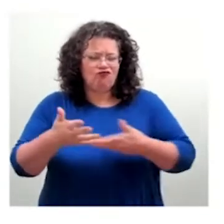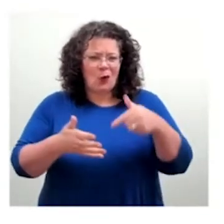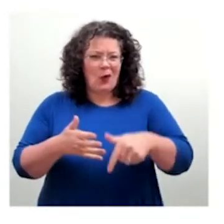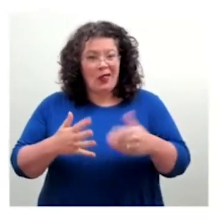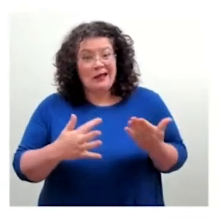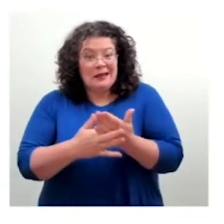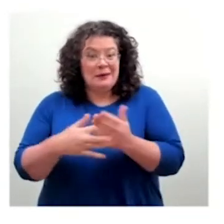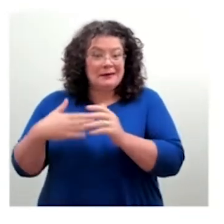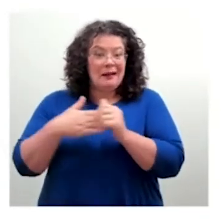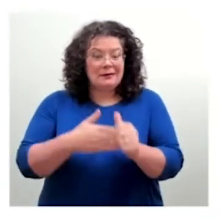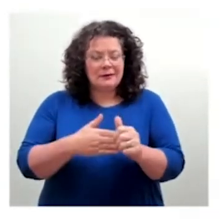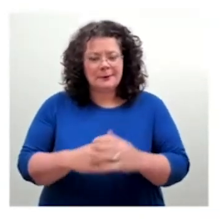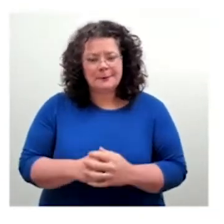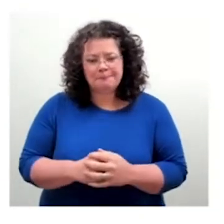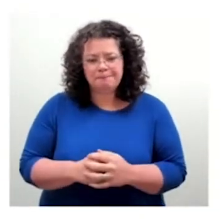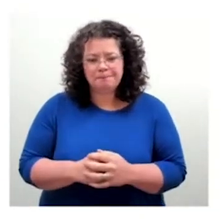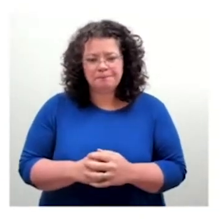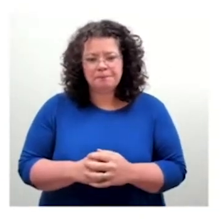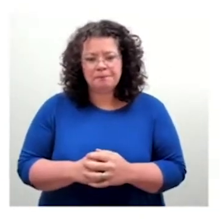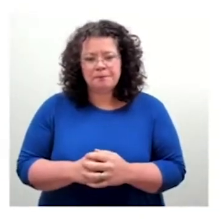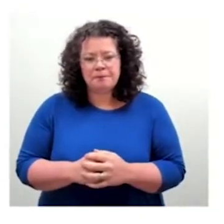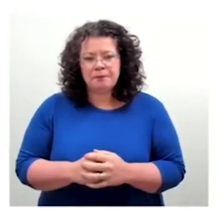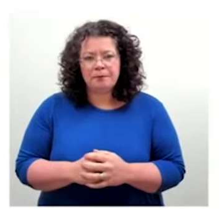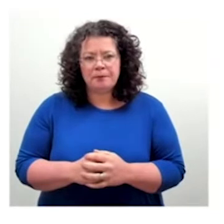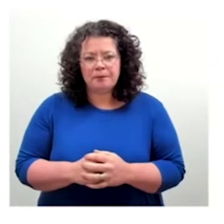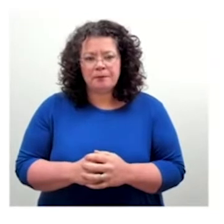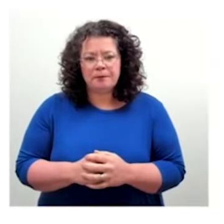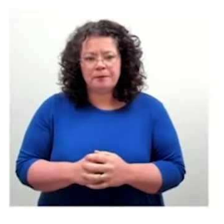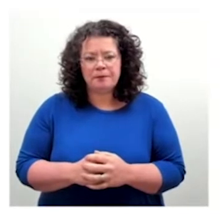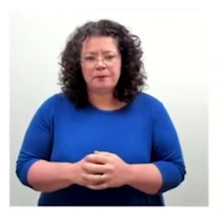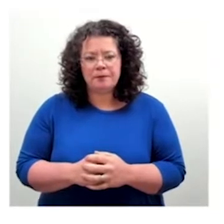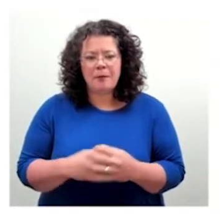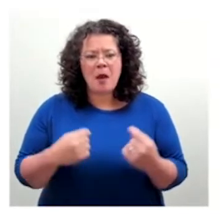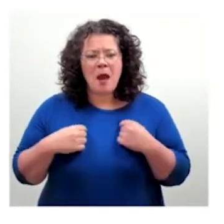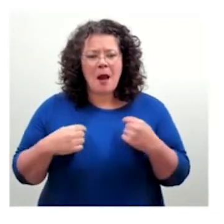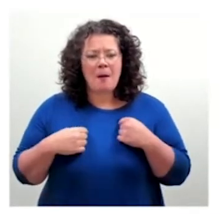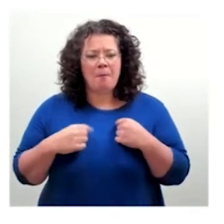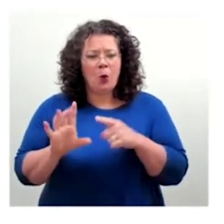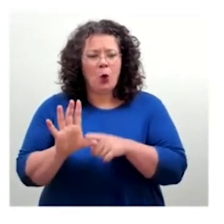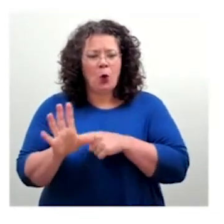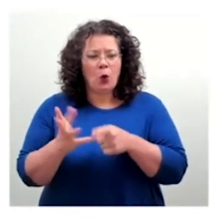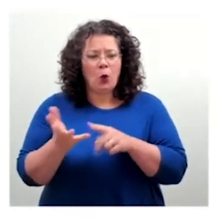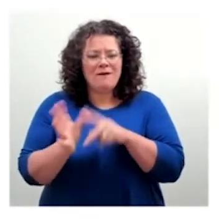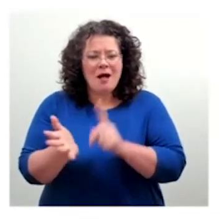I'm the only bald person in this session. Brown eyes and